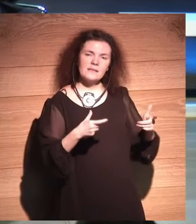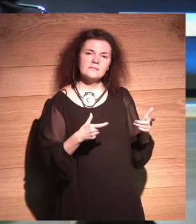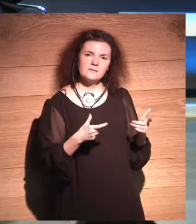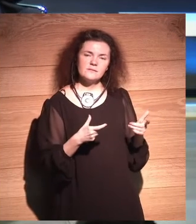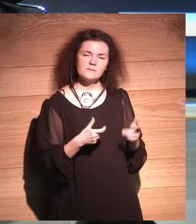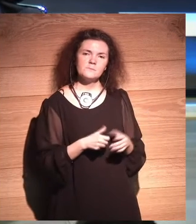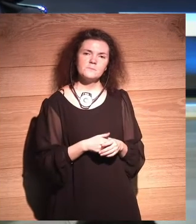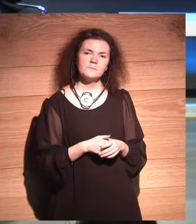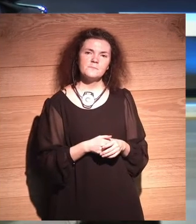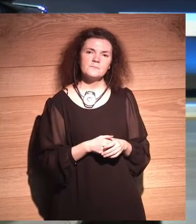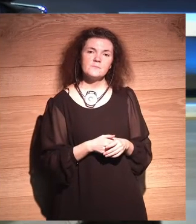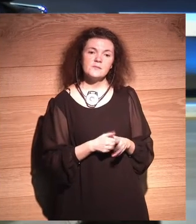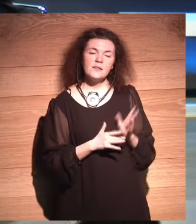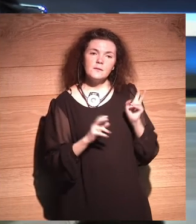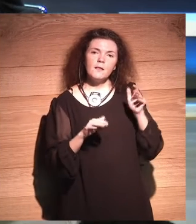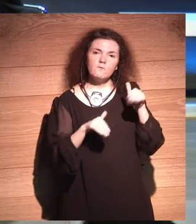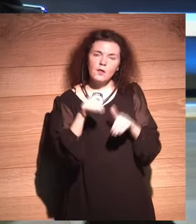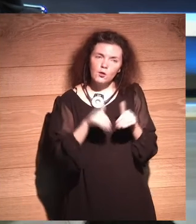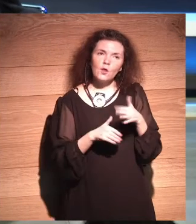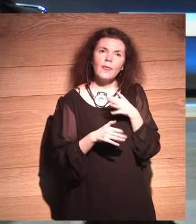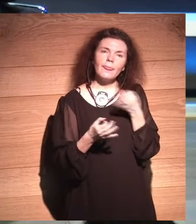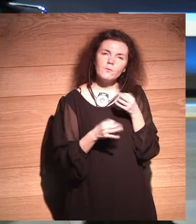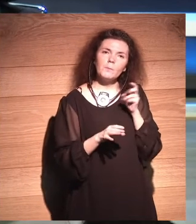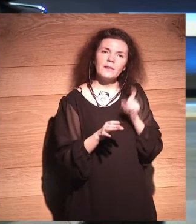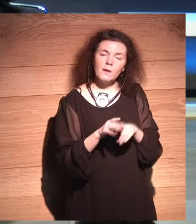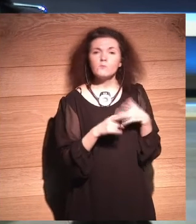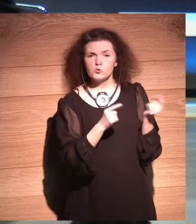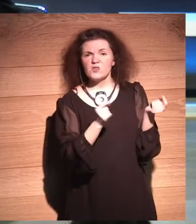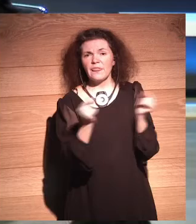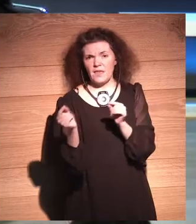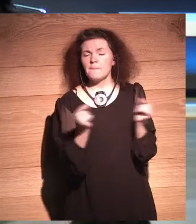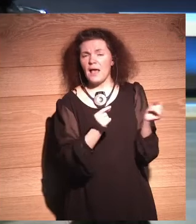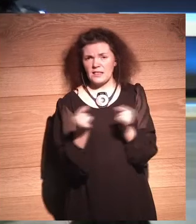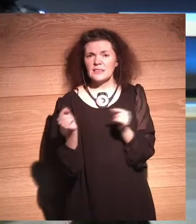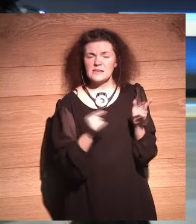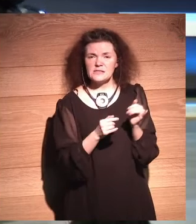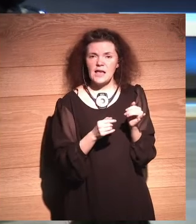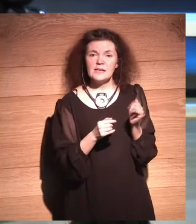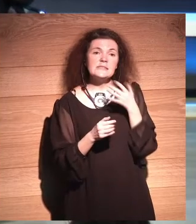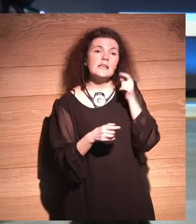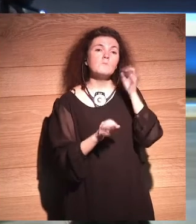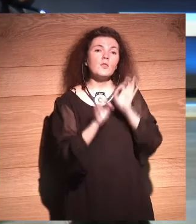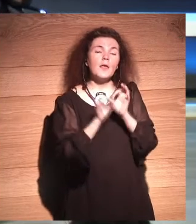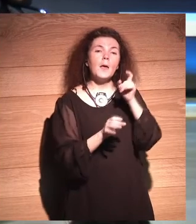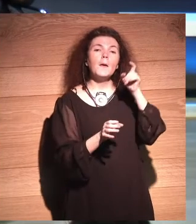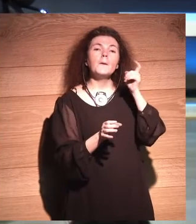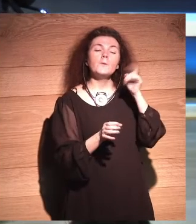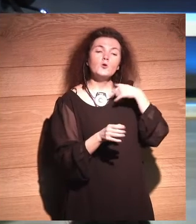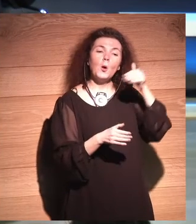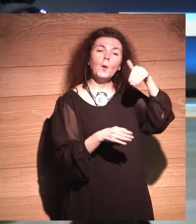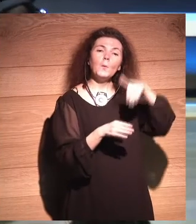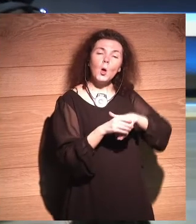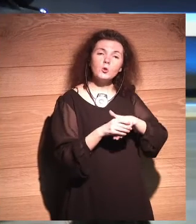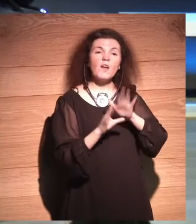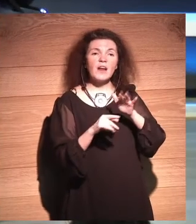whether it actually makes a difference. And in a reality of money and politics and lobbyists, it's not clear that it actually does make